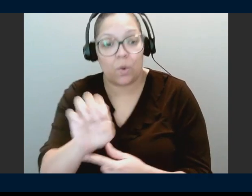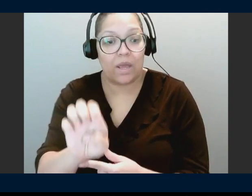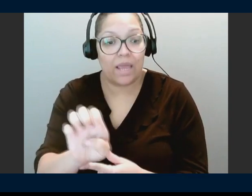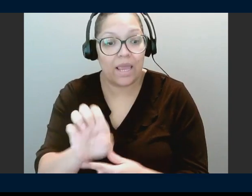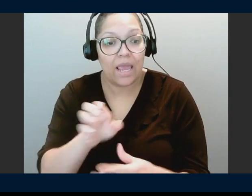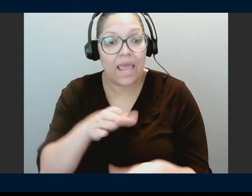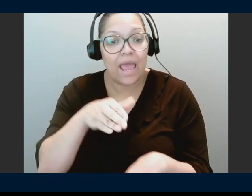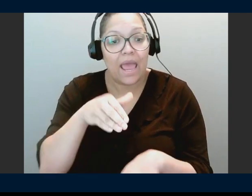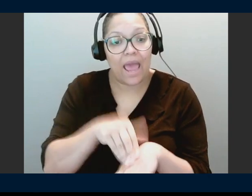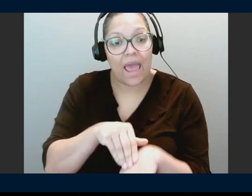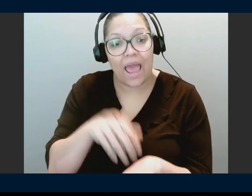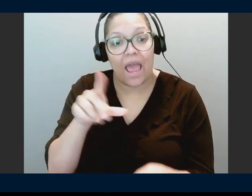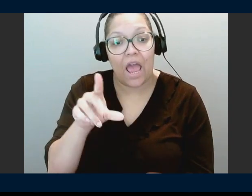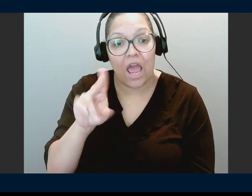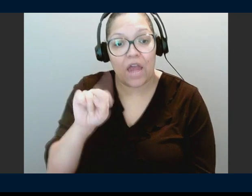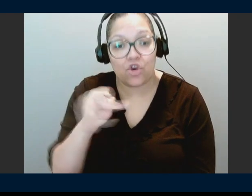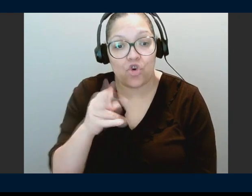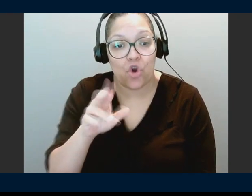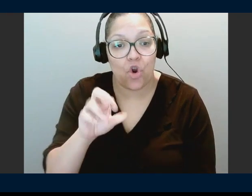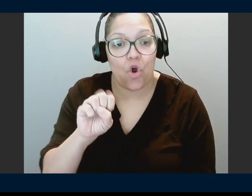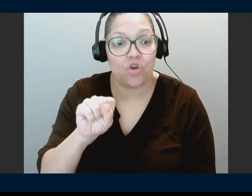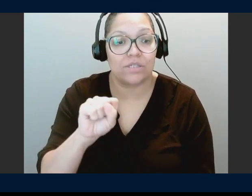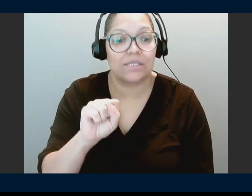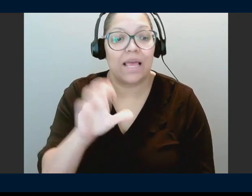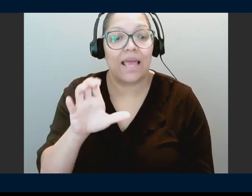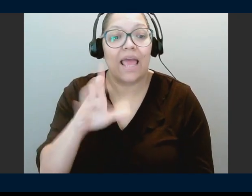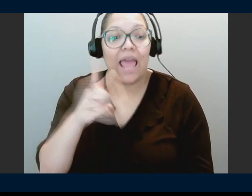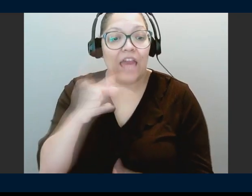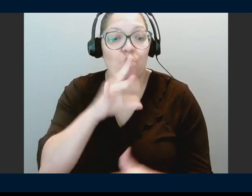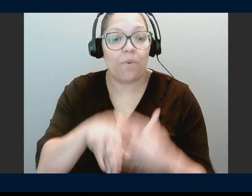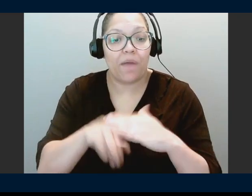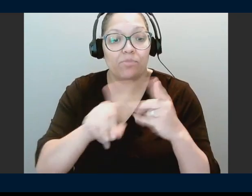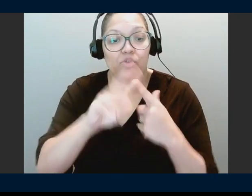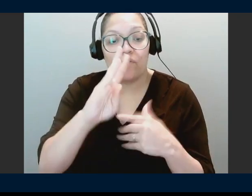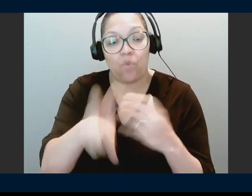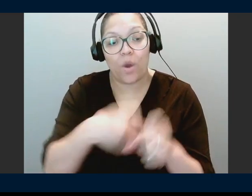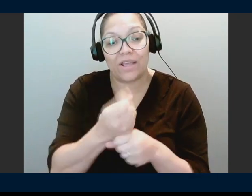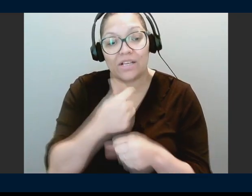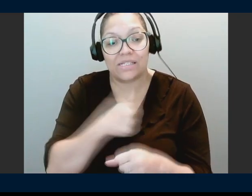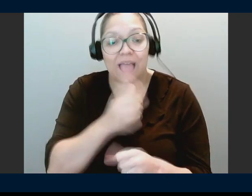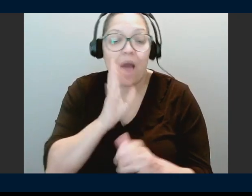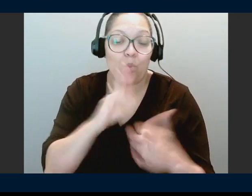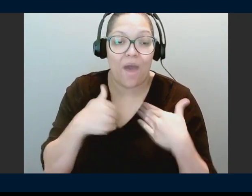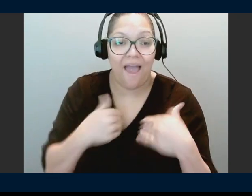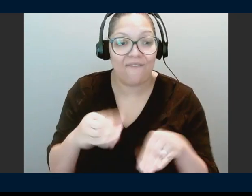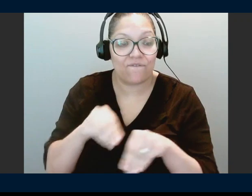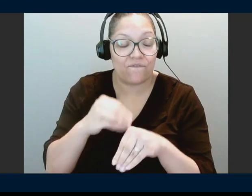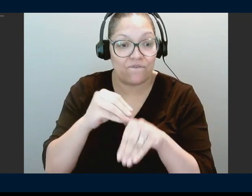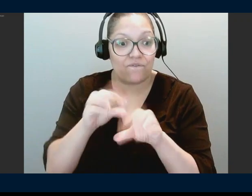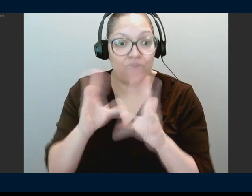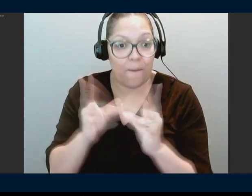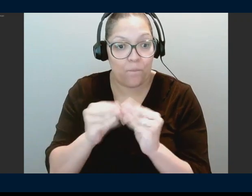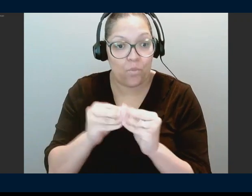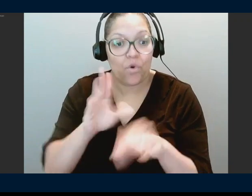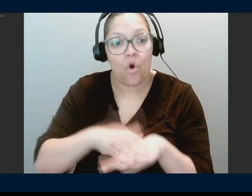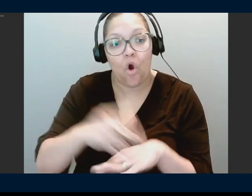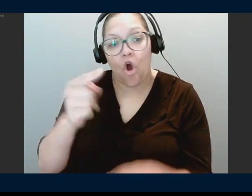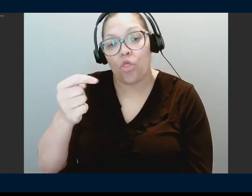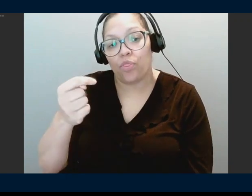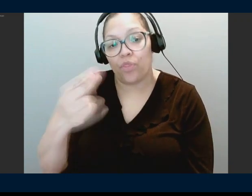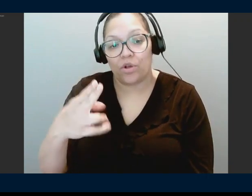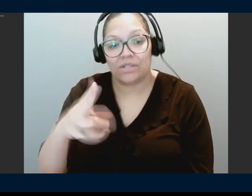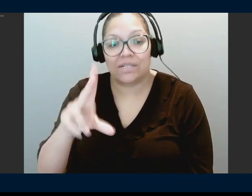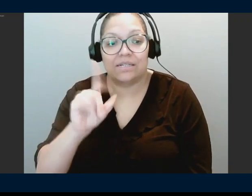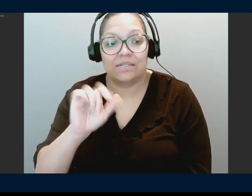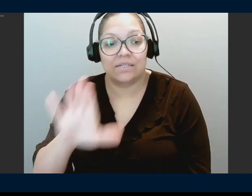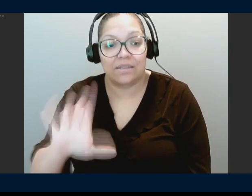The fellowship is renewable for up to 4 years. I will be hosting an application Q&A webinar on Thursday, December 10th at 1:30 p.m.